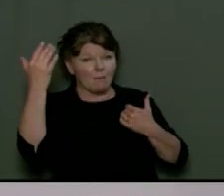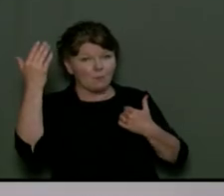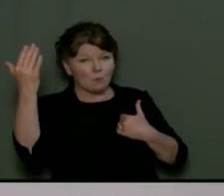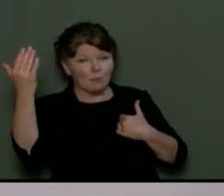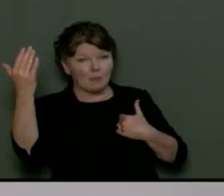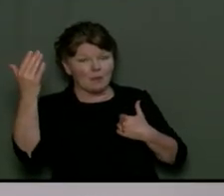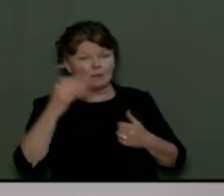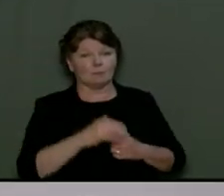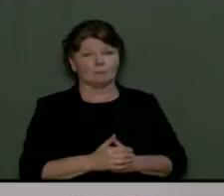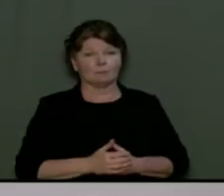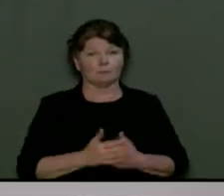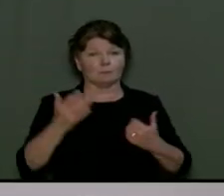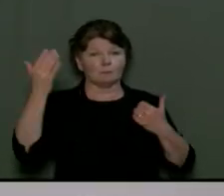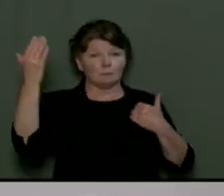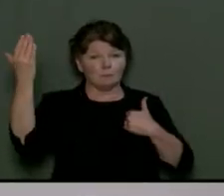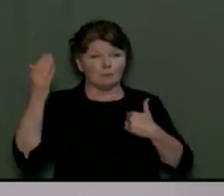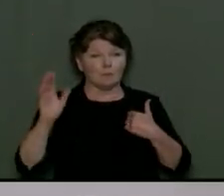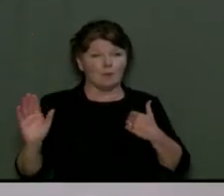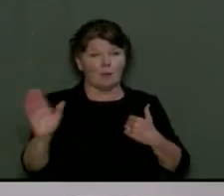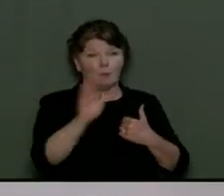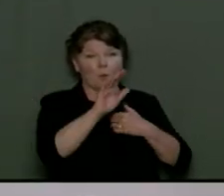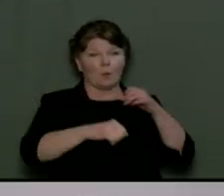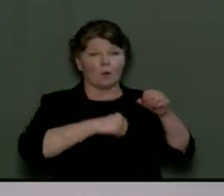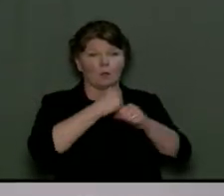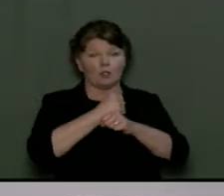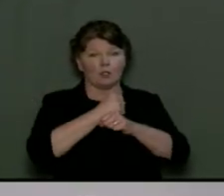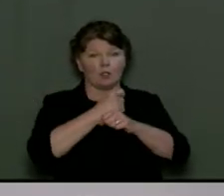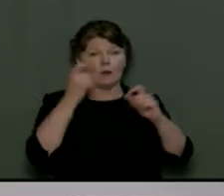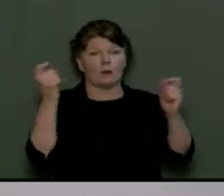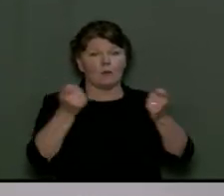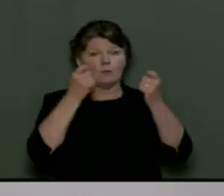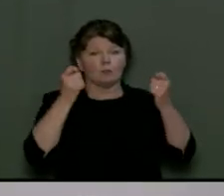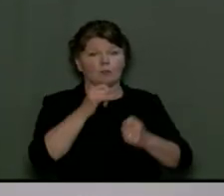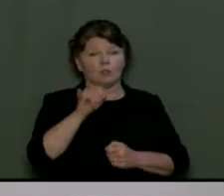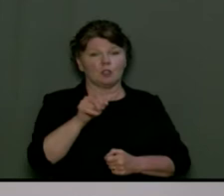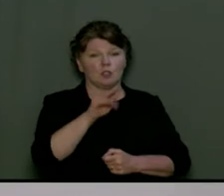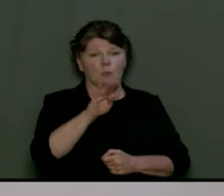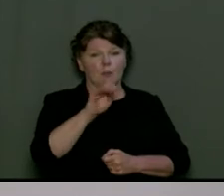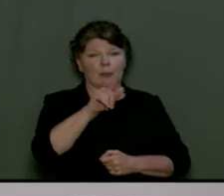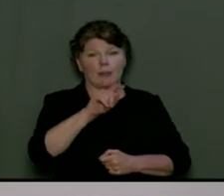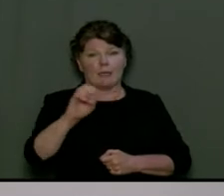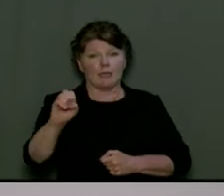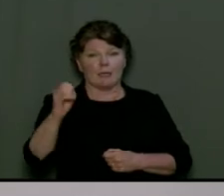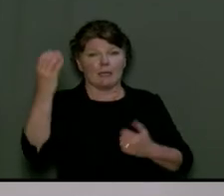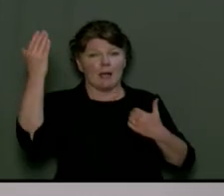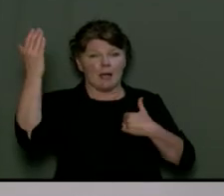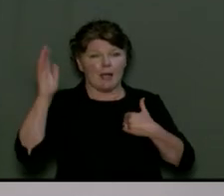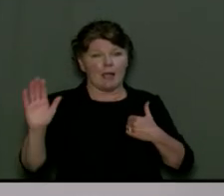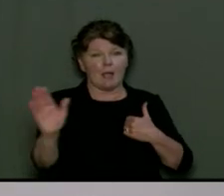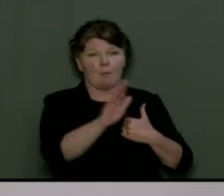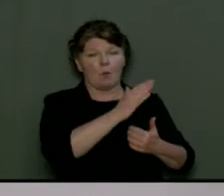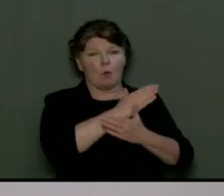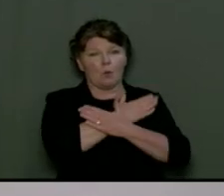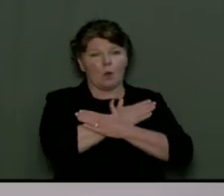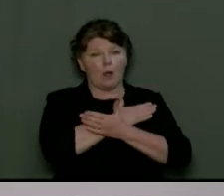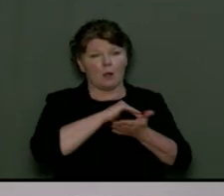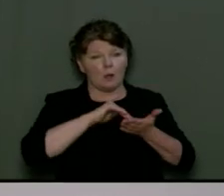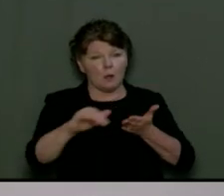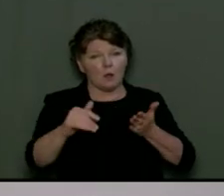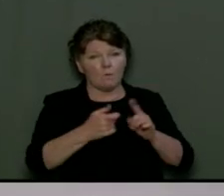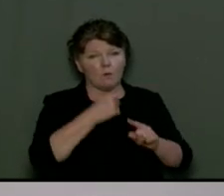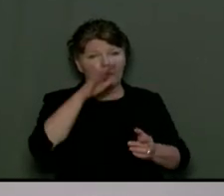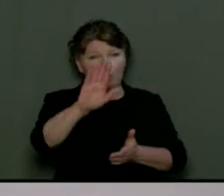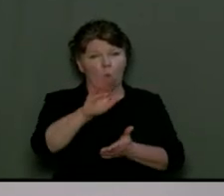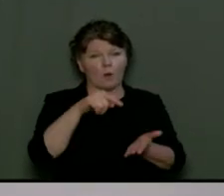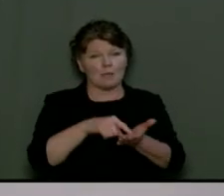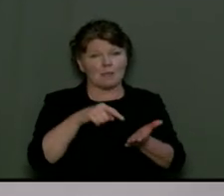out, I am your year of Jubilee. I am your rest. I am the one who releases you from the debt